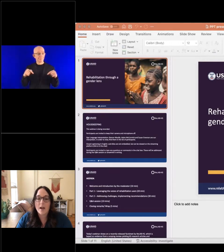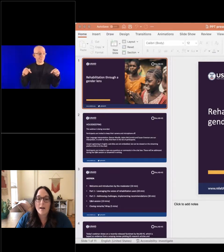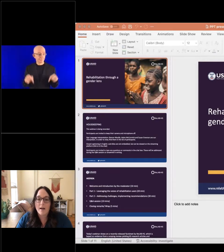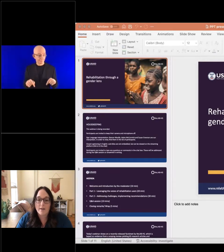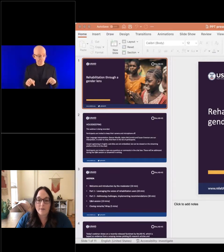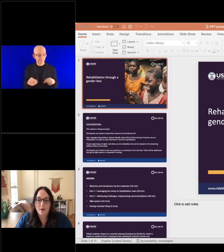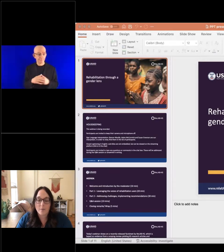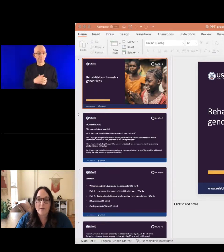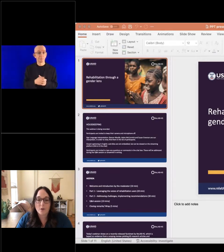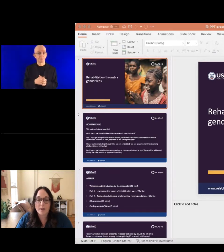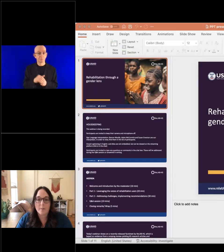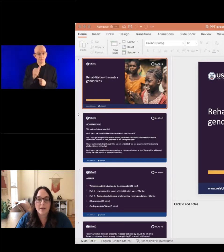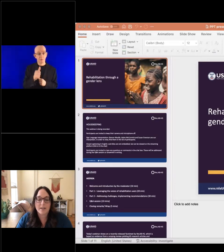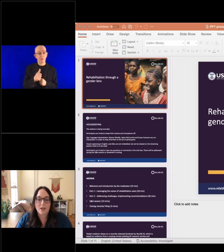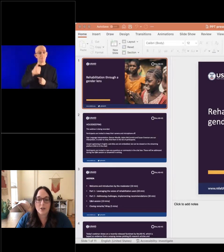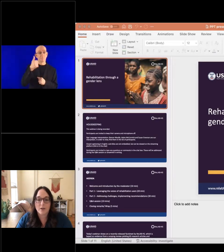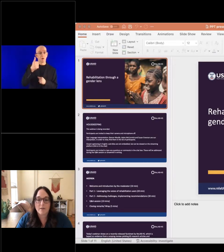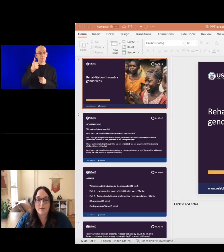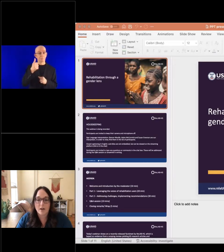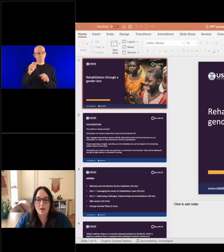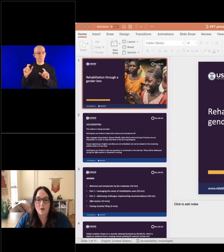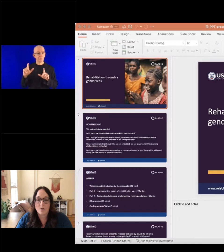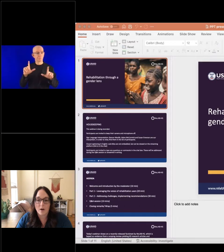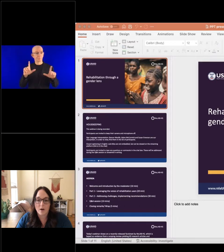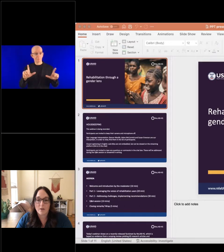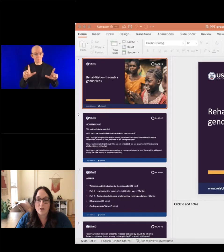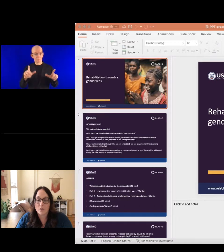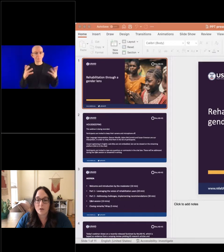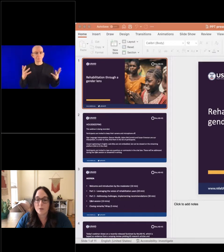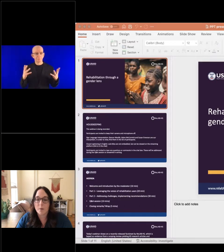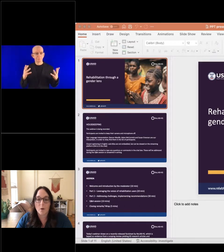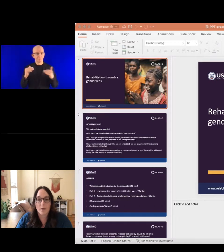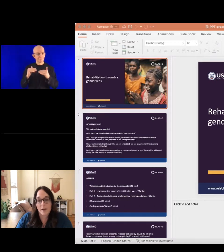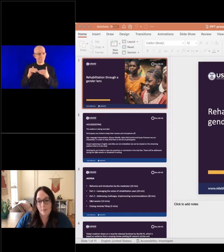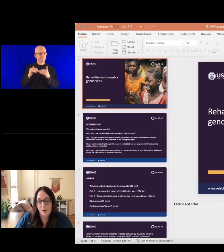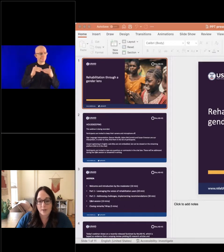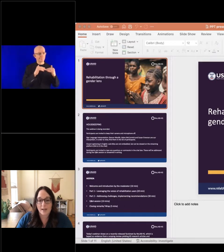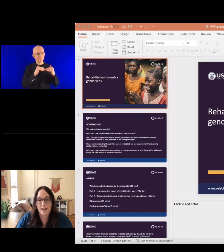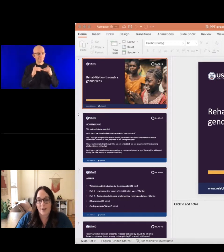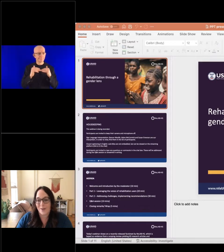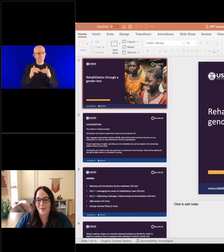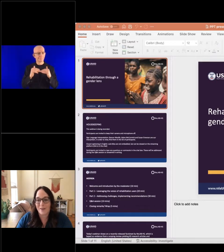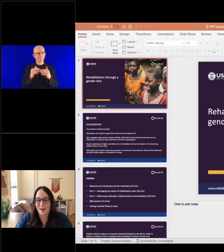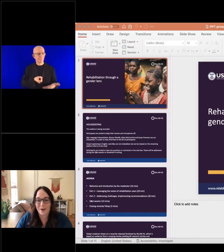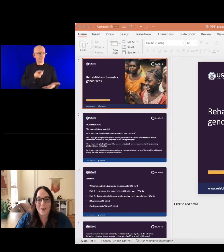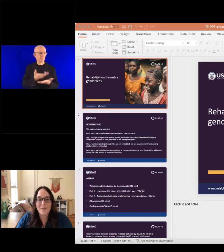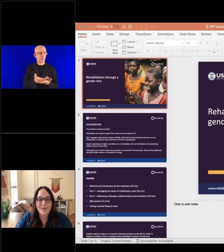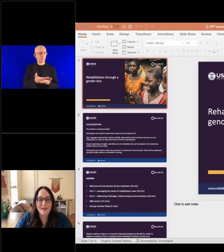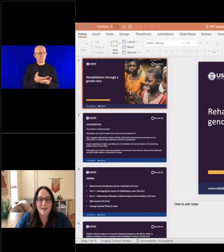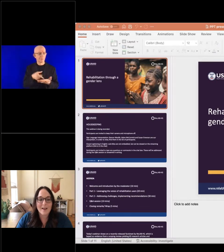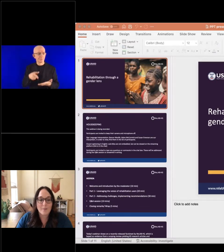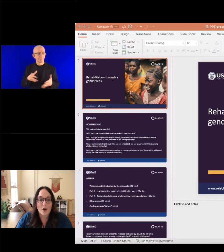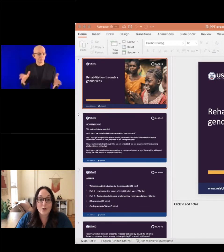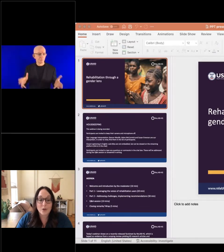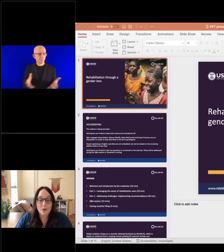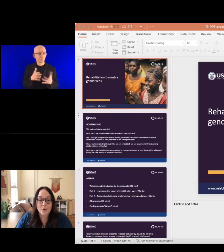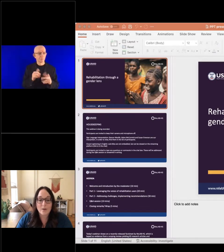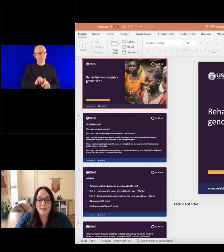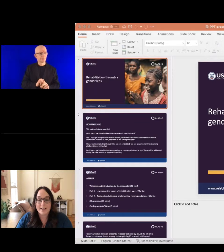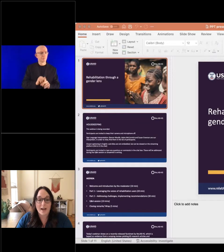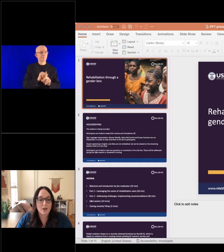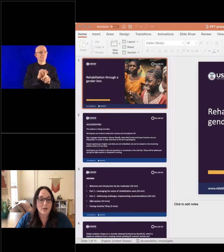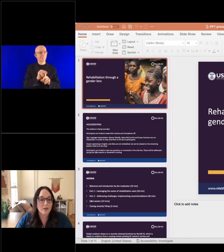from a few rehabilitation video users, both in person and through video. Part